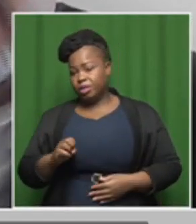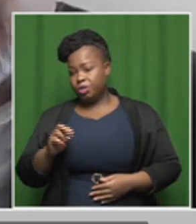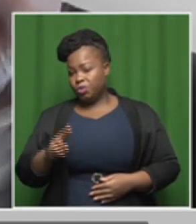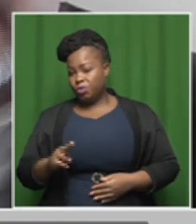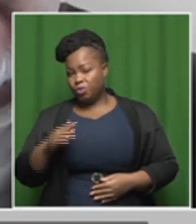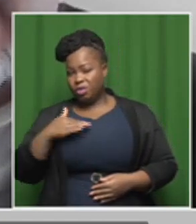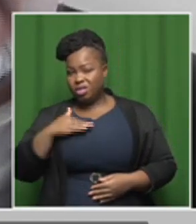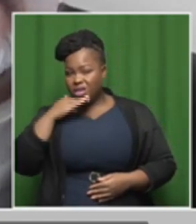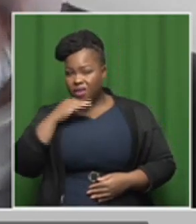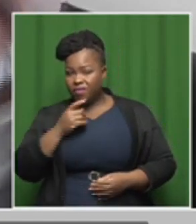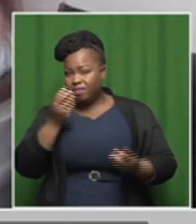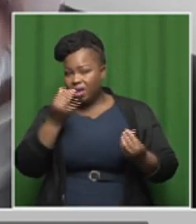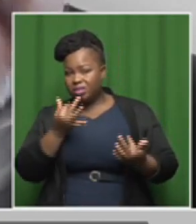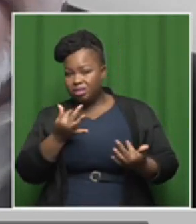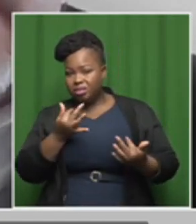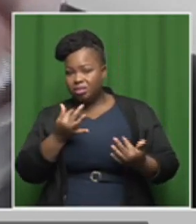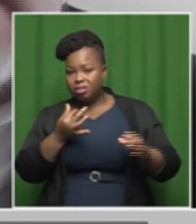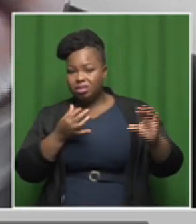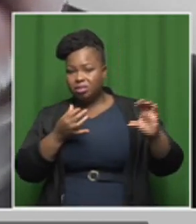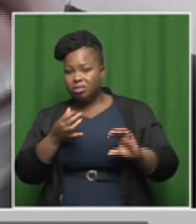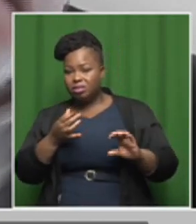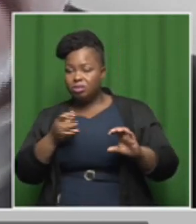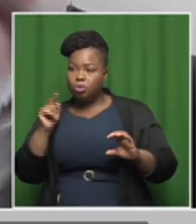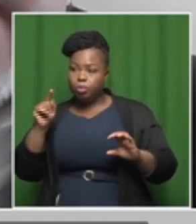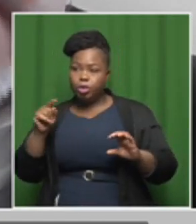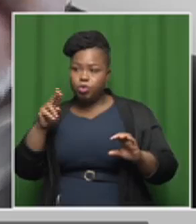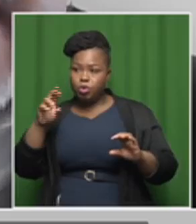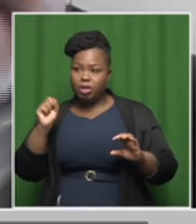its coffers to fill the gap that USAID has